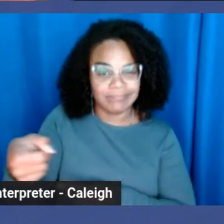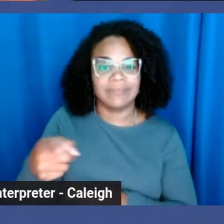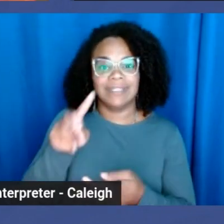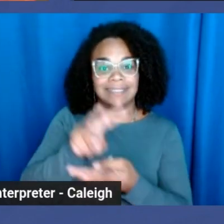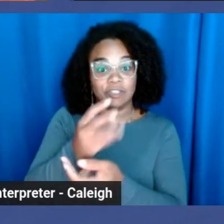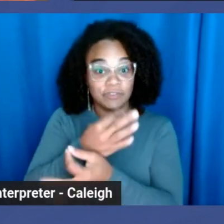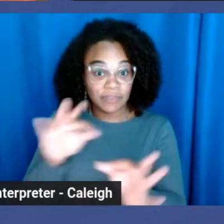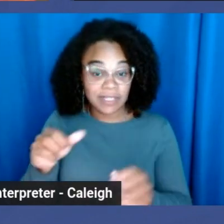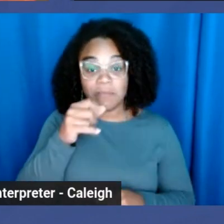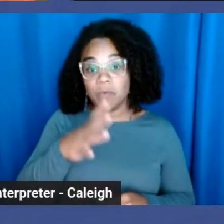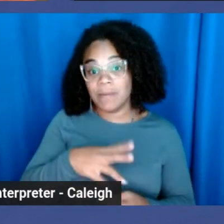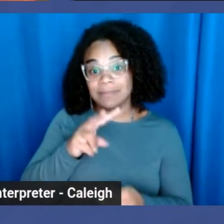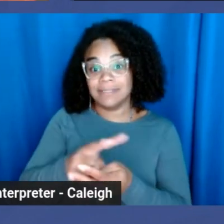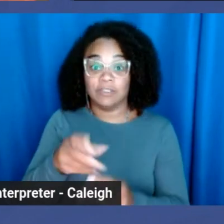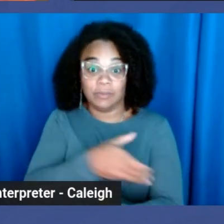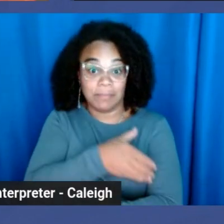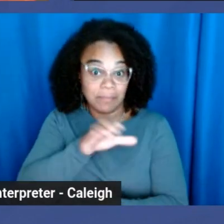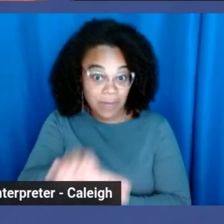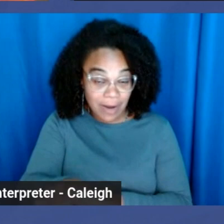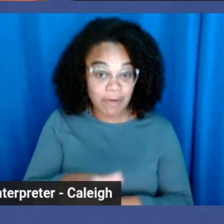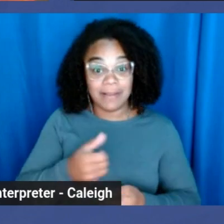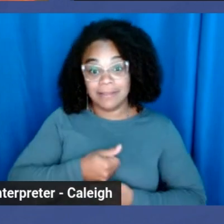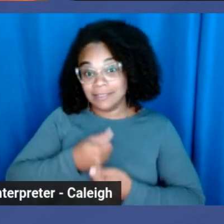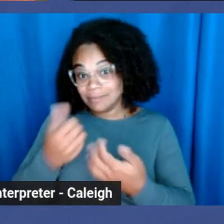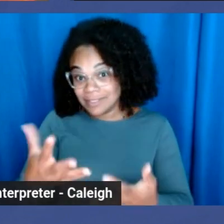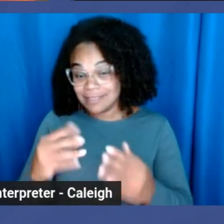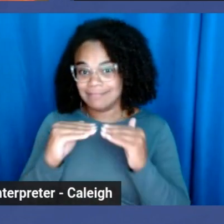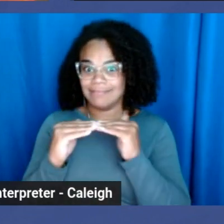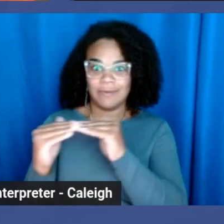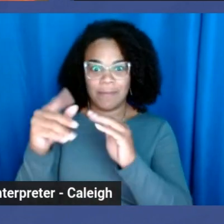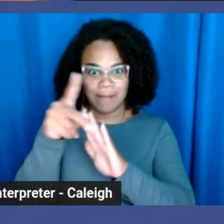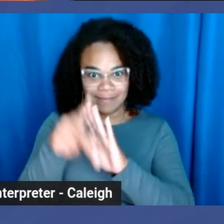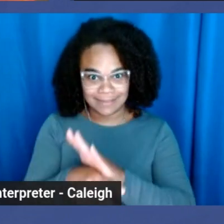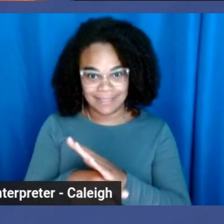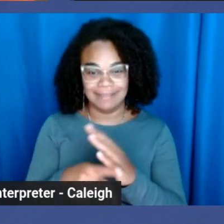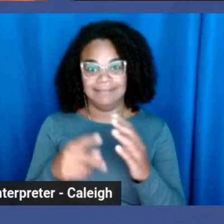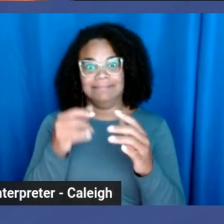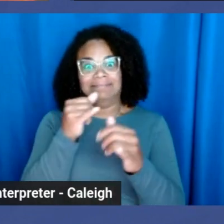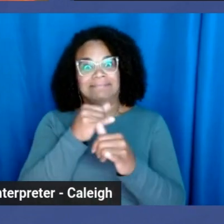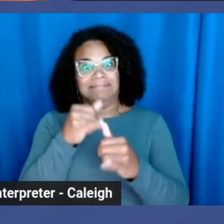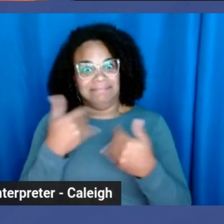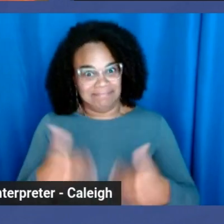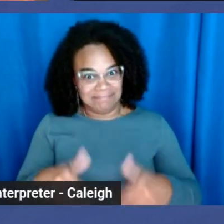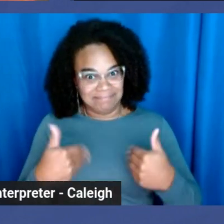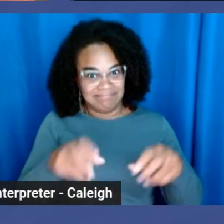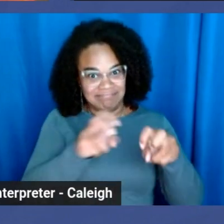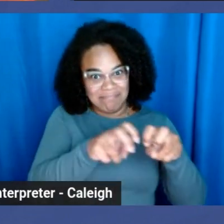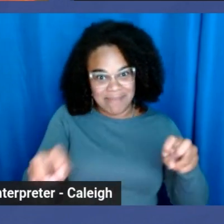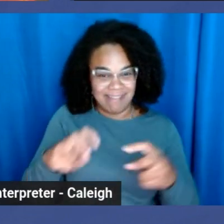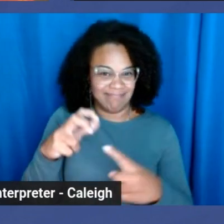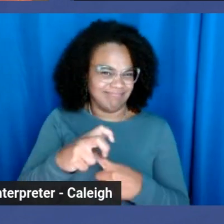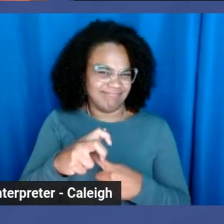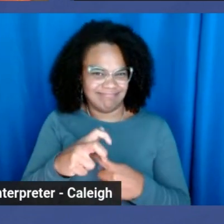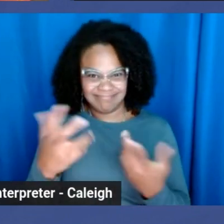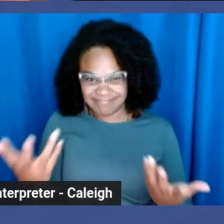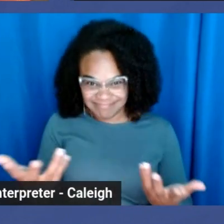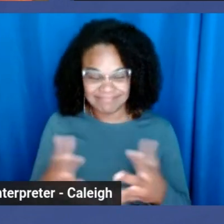sexual empowerment and expression, and equitable policy. If that's not a star-studded panel, I don't know what